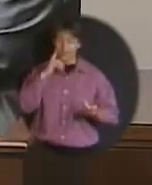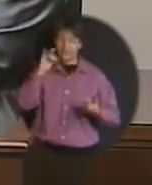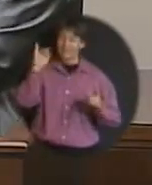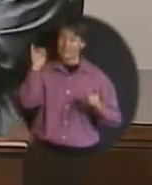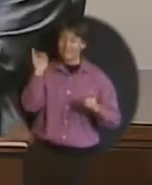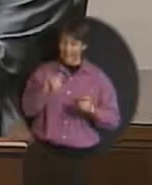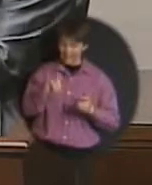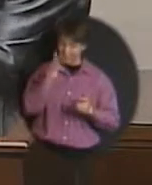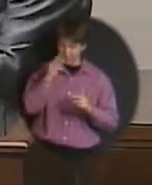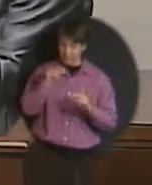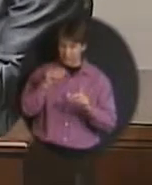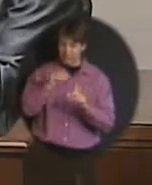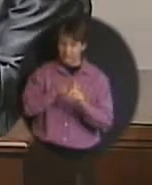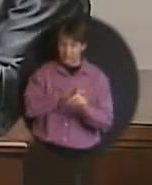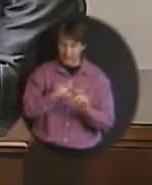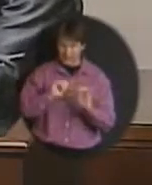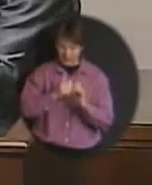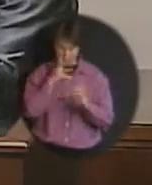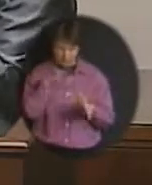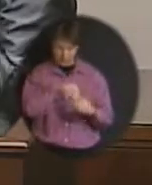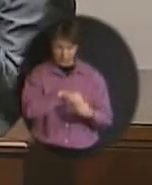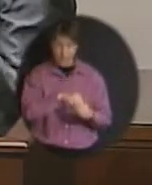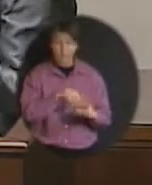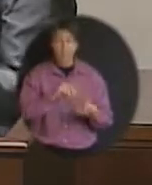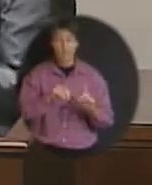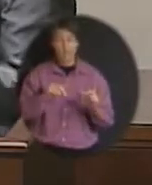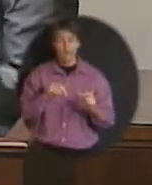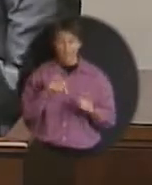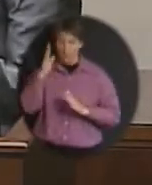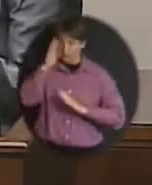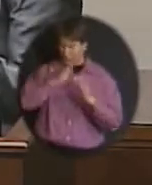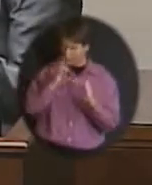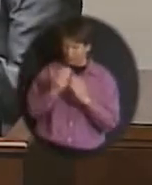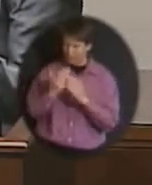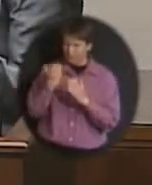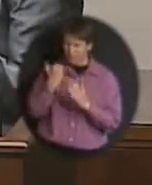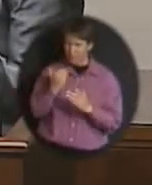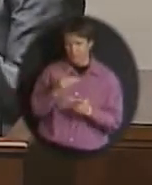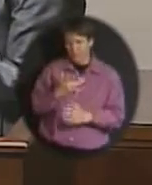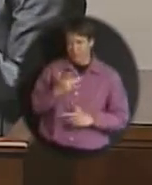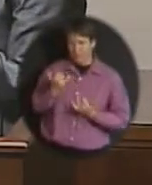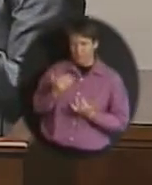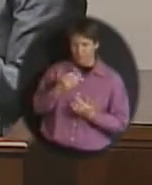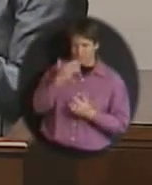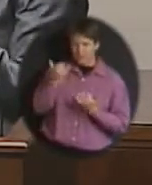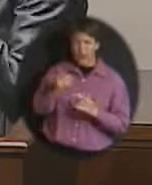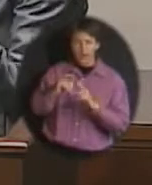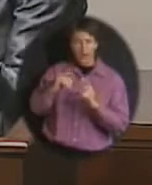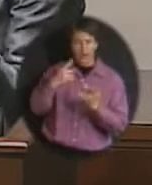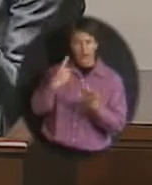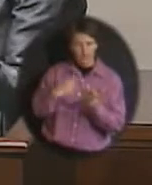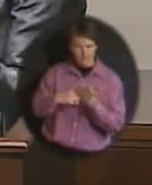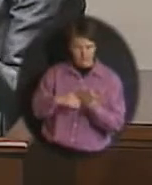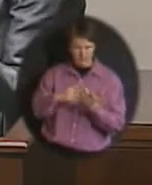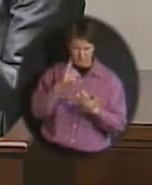interventions. I was worried, as we were, and feel better after talking to administrators, that to engage in a conversation with students or parents as,